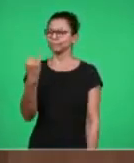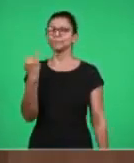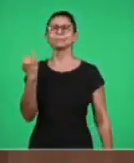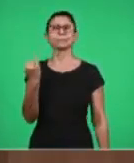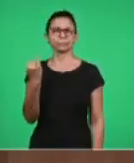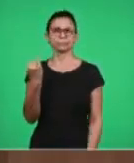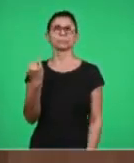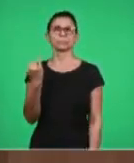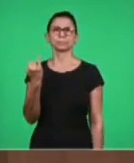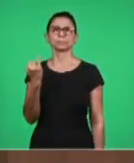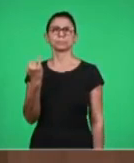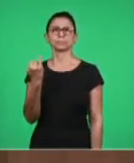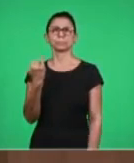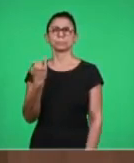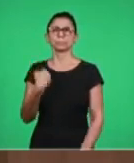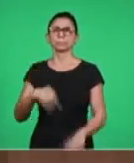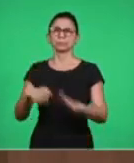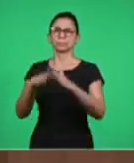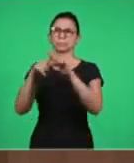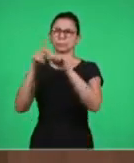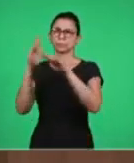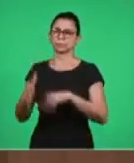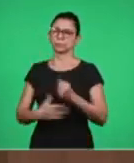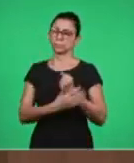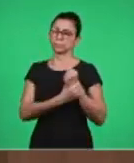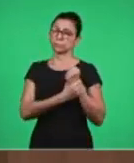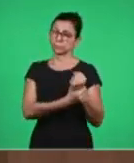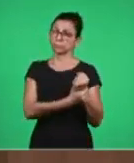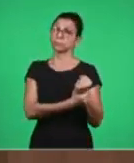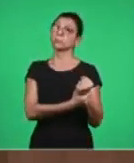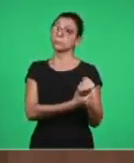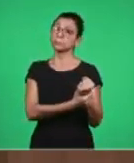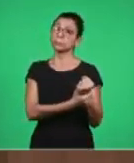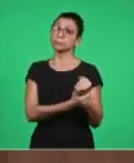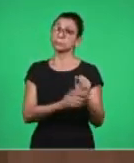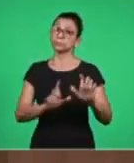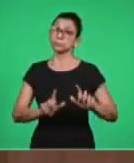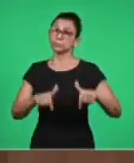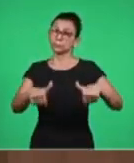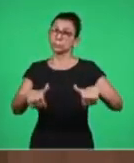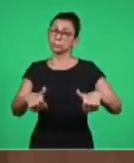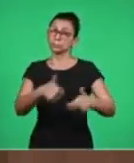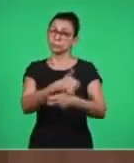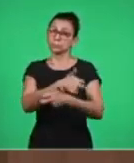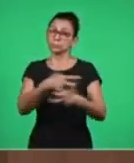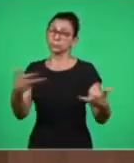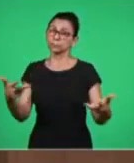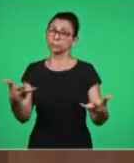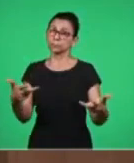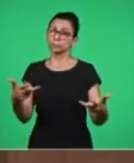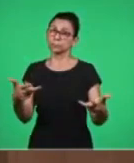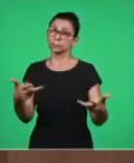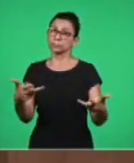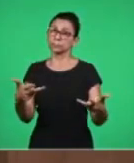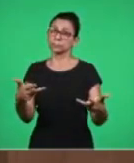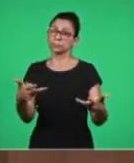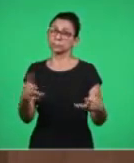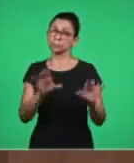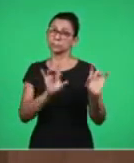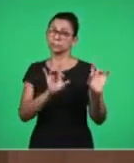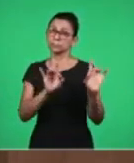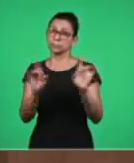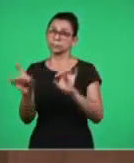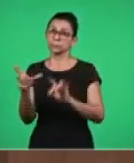that the church may have a security in what they are doing, and particularly in